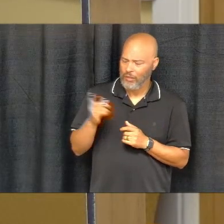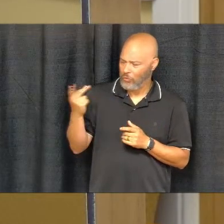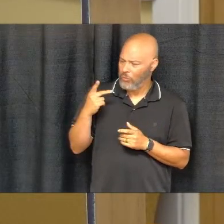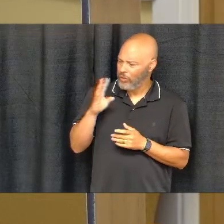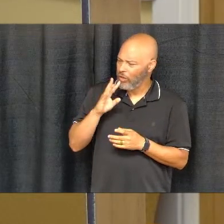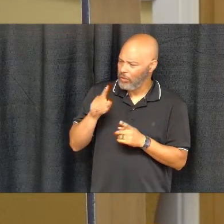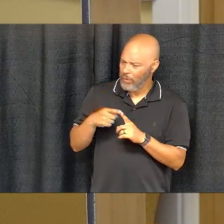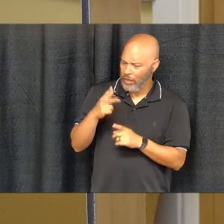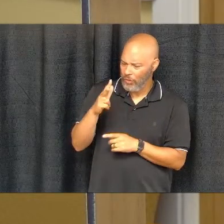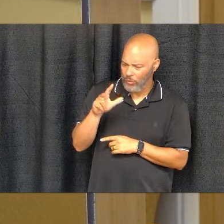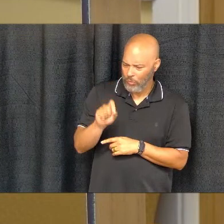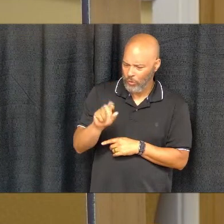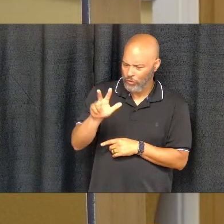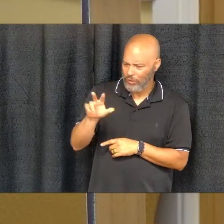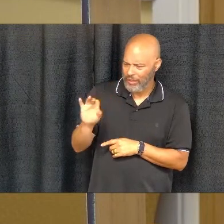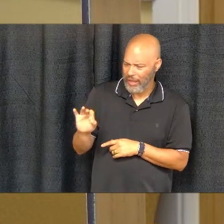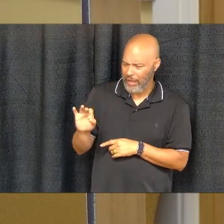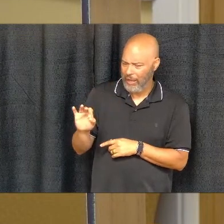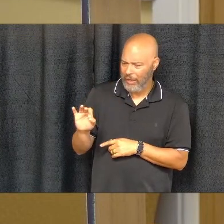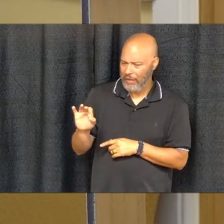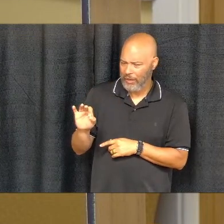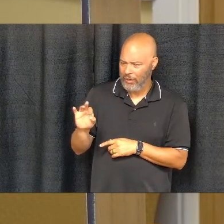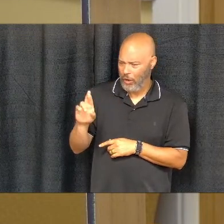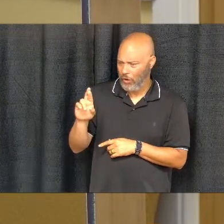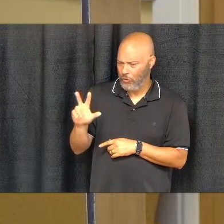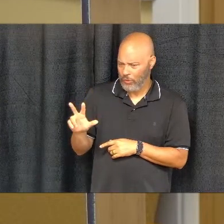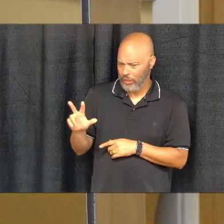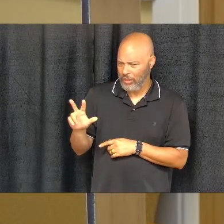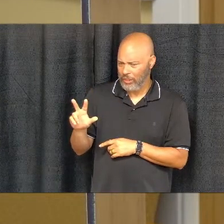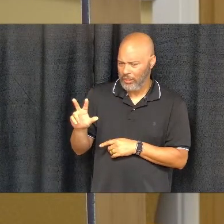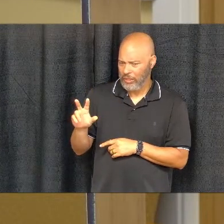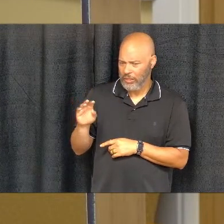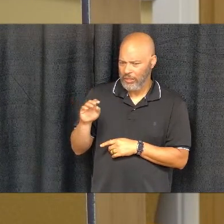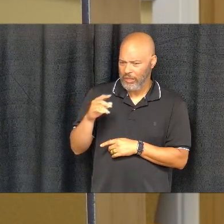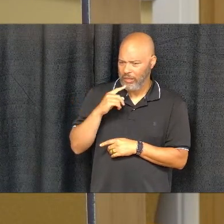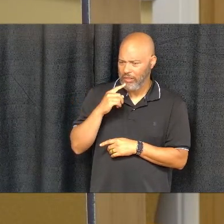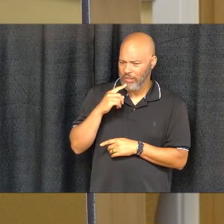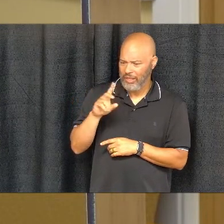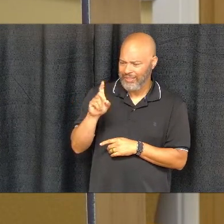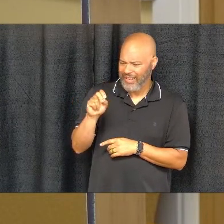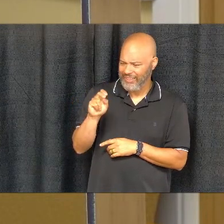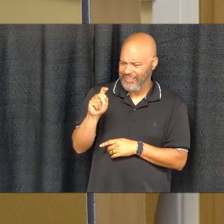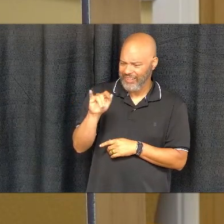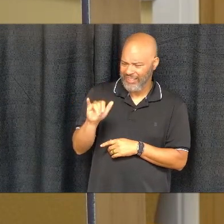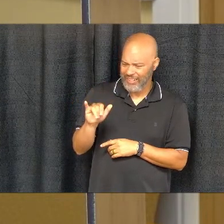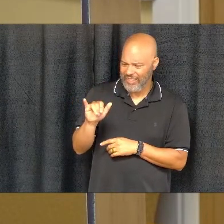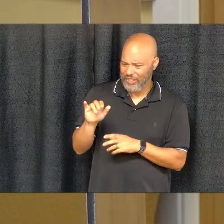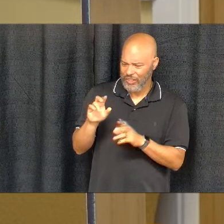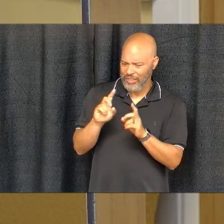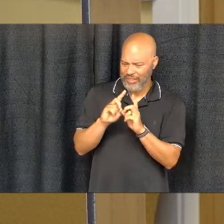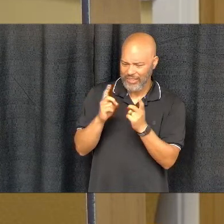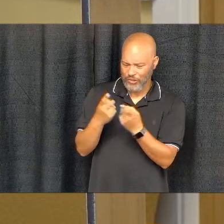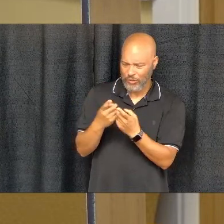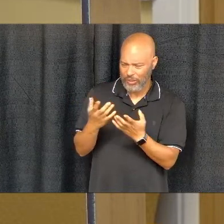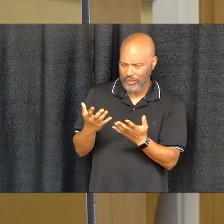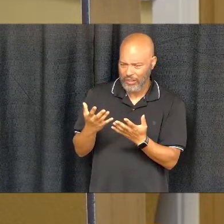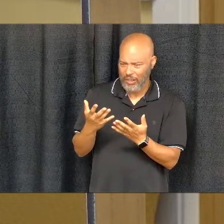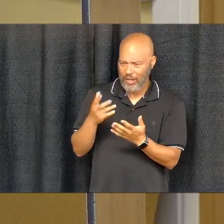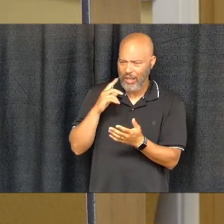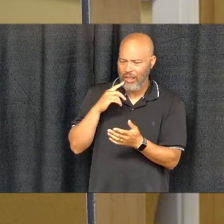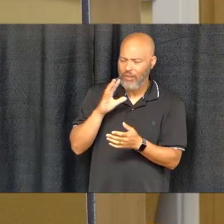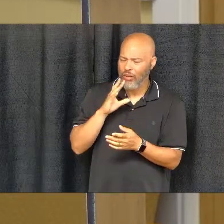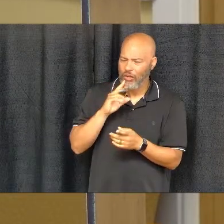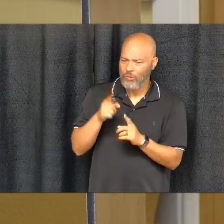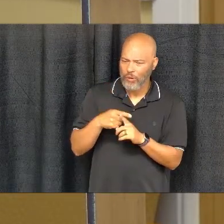this, 3.39 R3, the moderate density residential district. That first